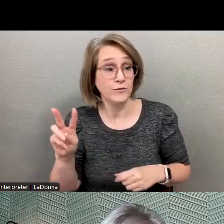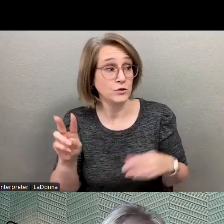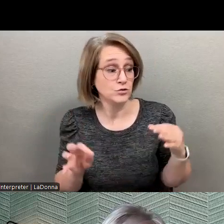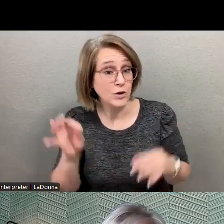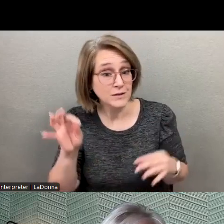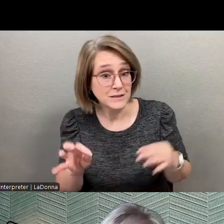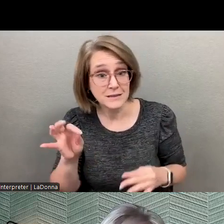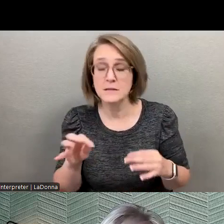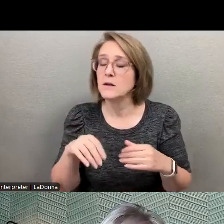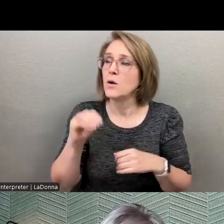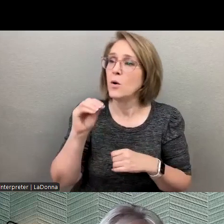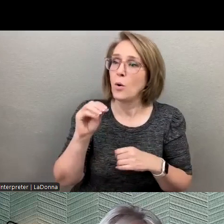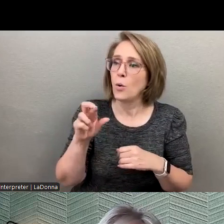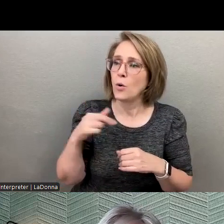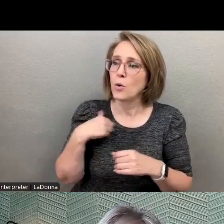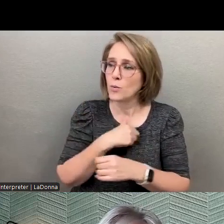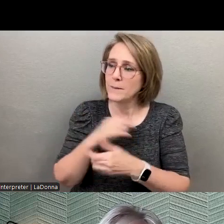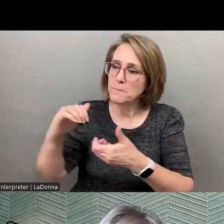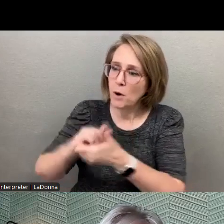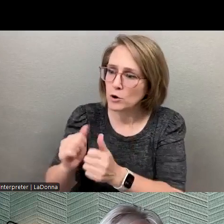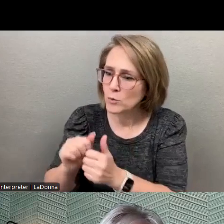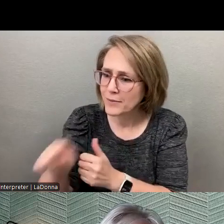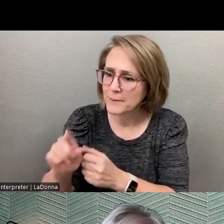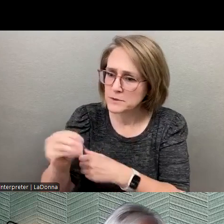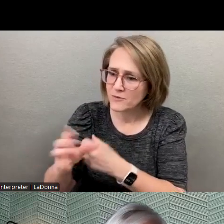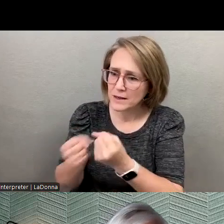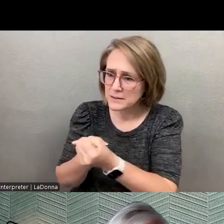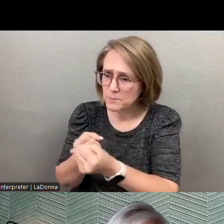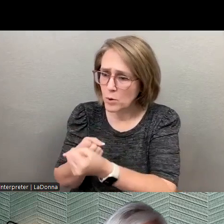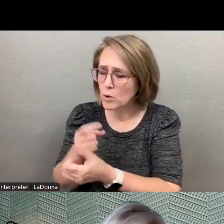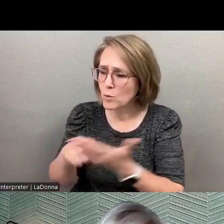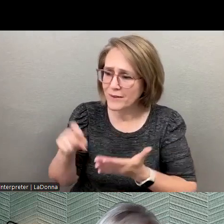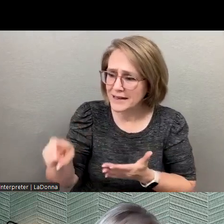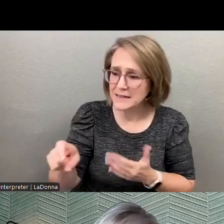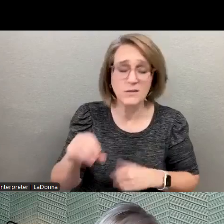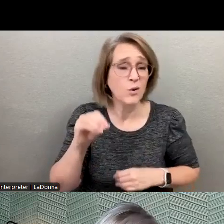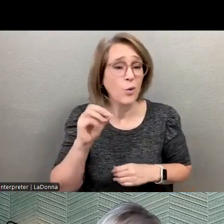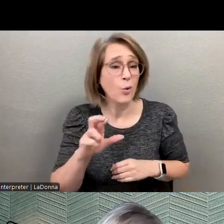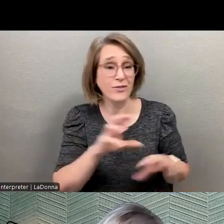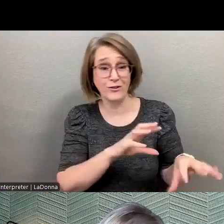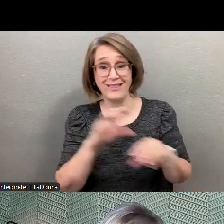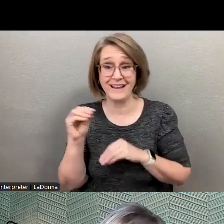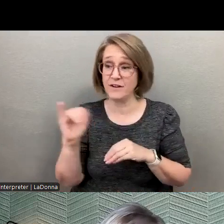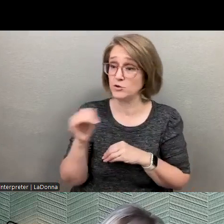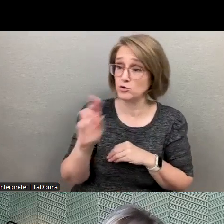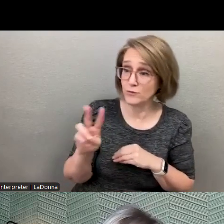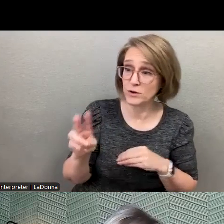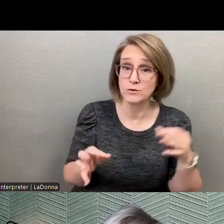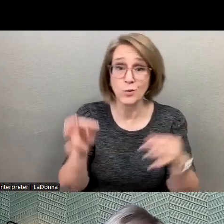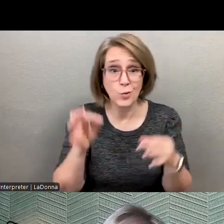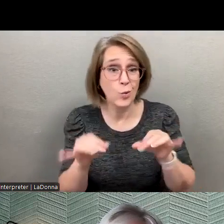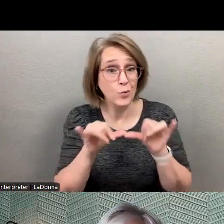and how we can partner together to give those family and youth the support they need, whether they're exiting from the juvenile justice